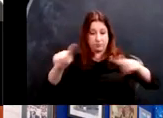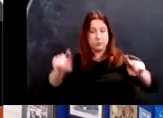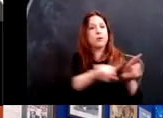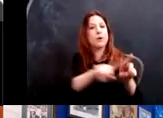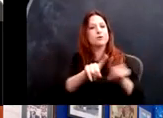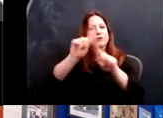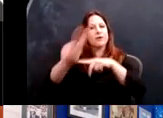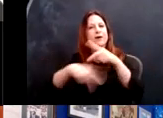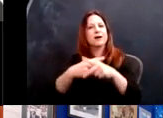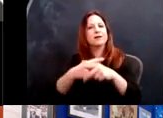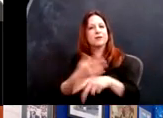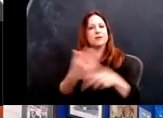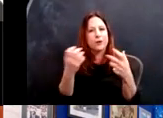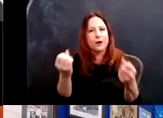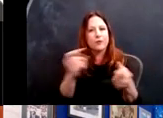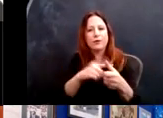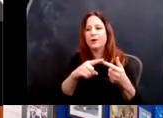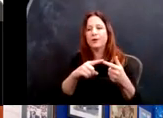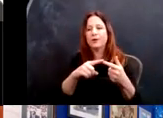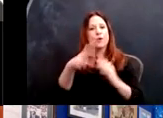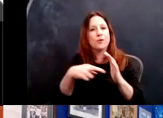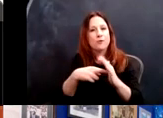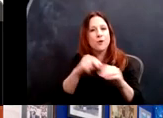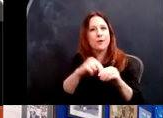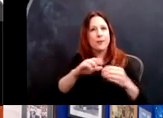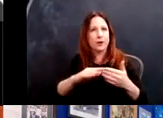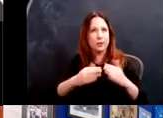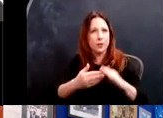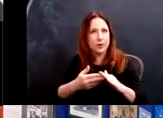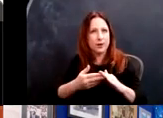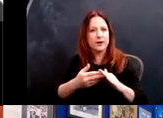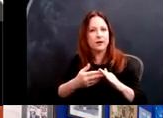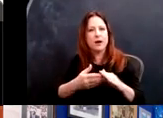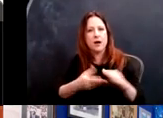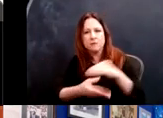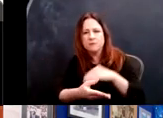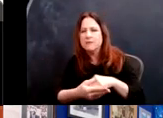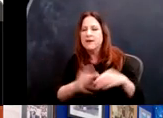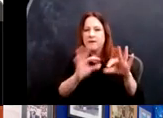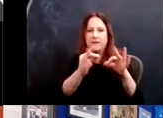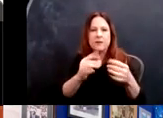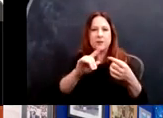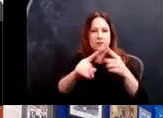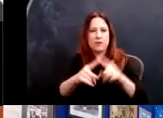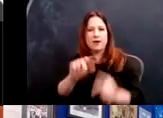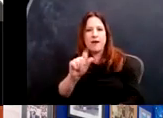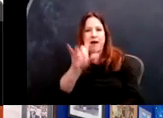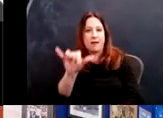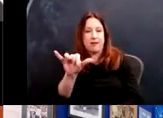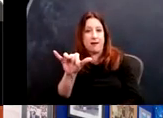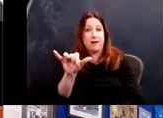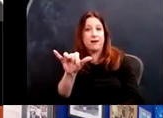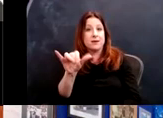recovery, about role in the recovery community. Like I said, family member, friend, ally, or actually person with